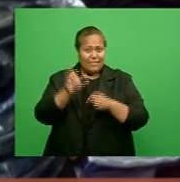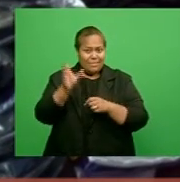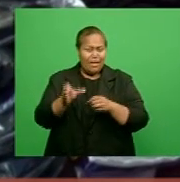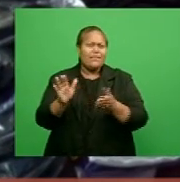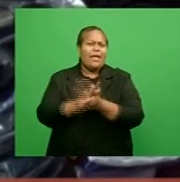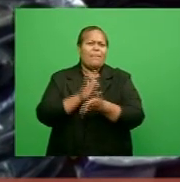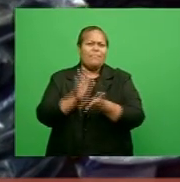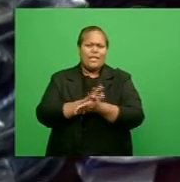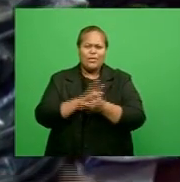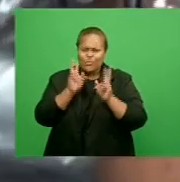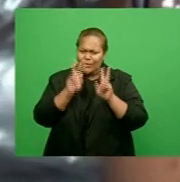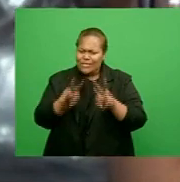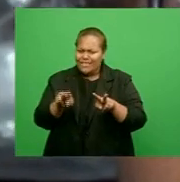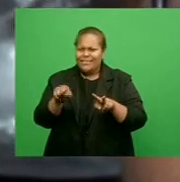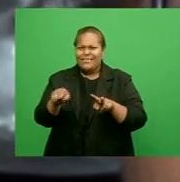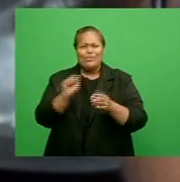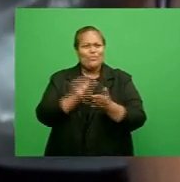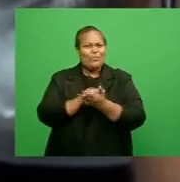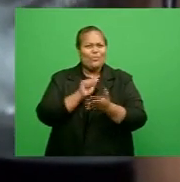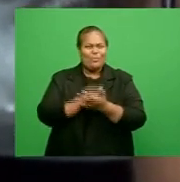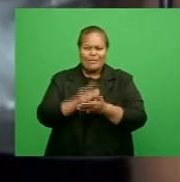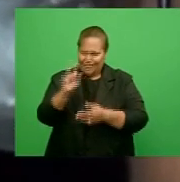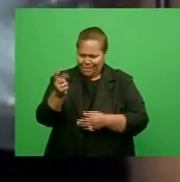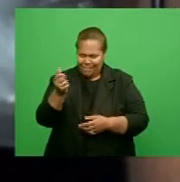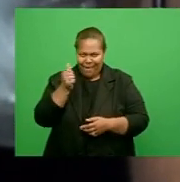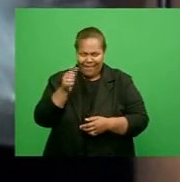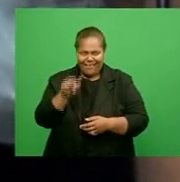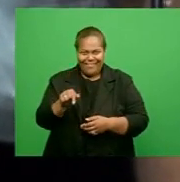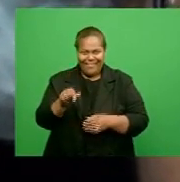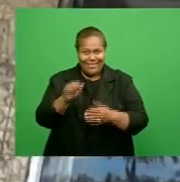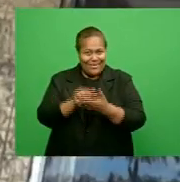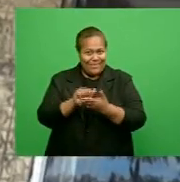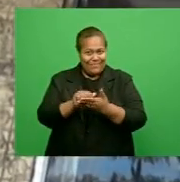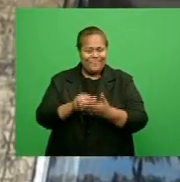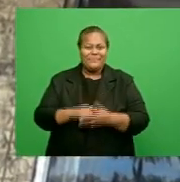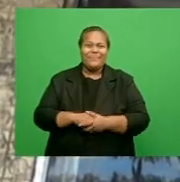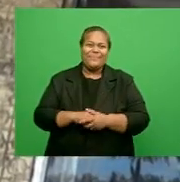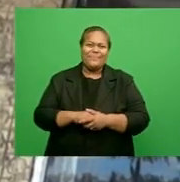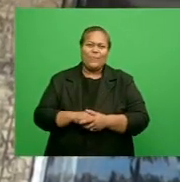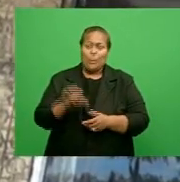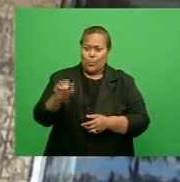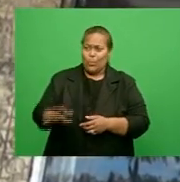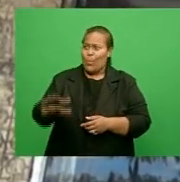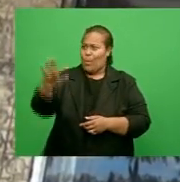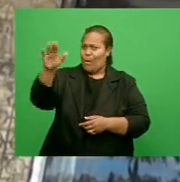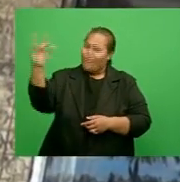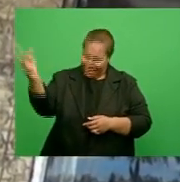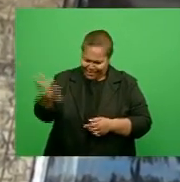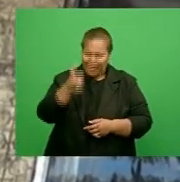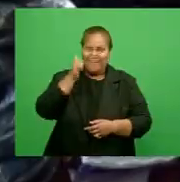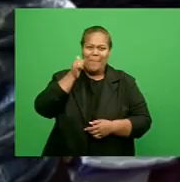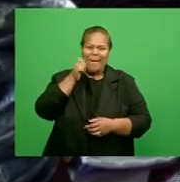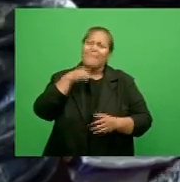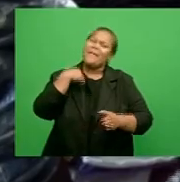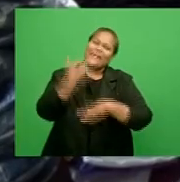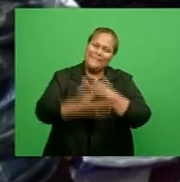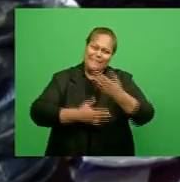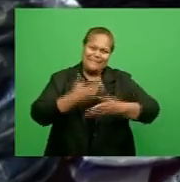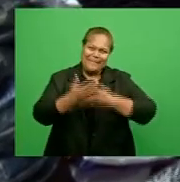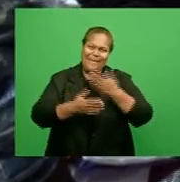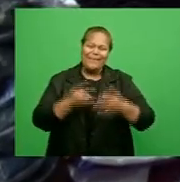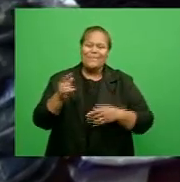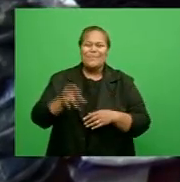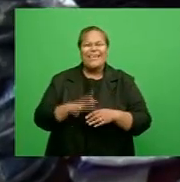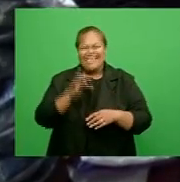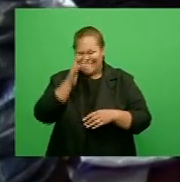shop still running. They are coming back. Even they grow up and they are coming back and explaining that their kids